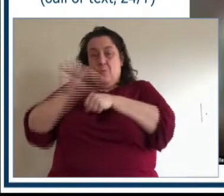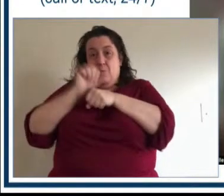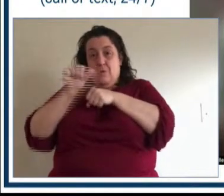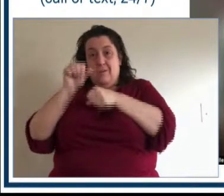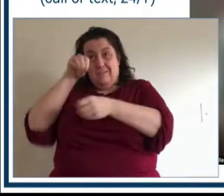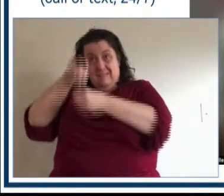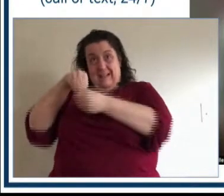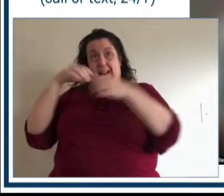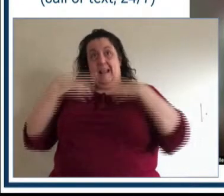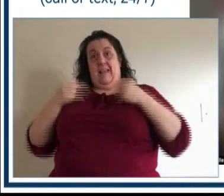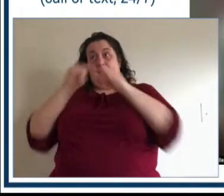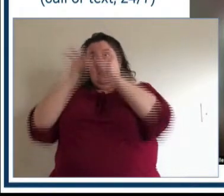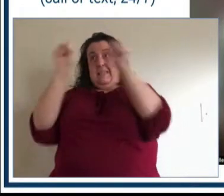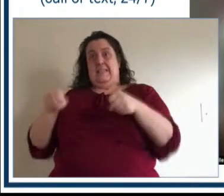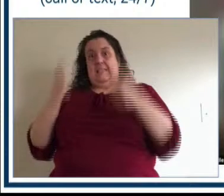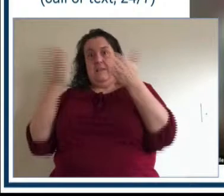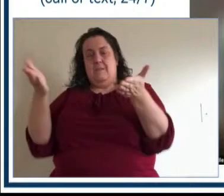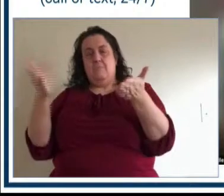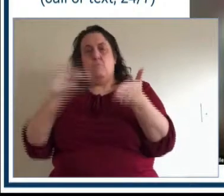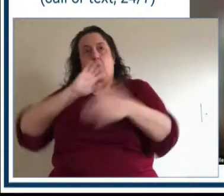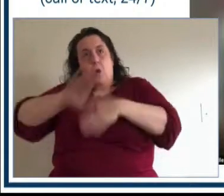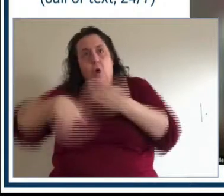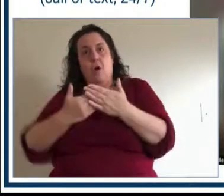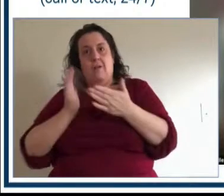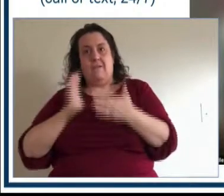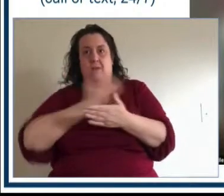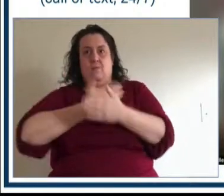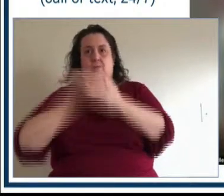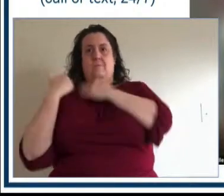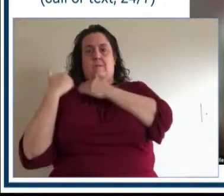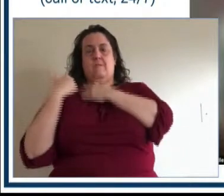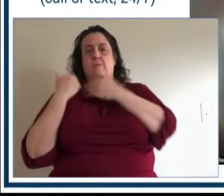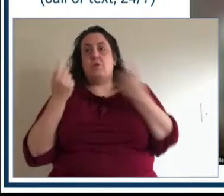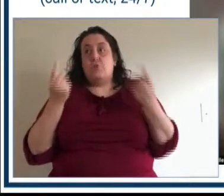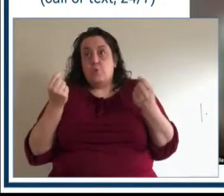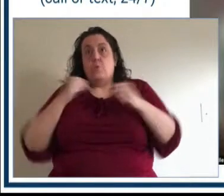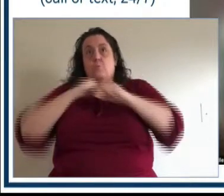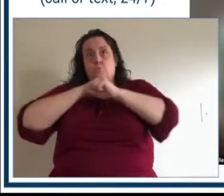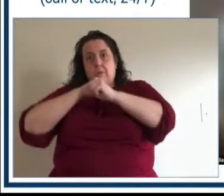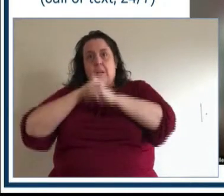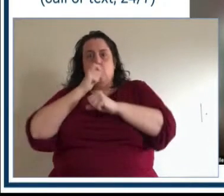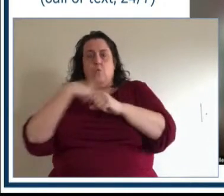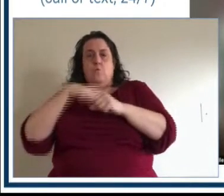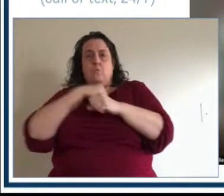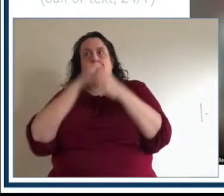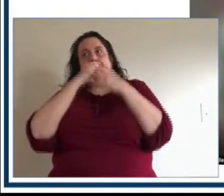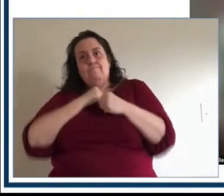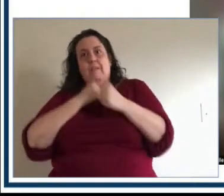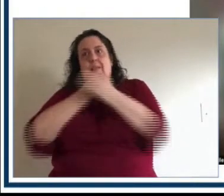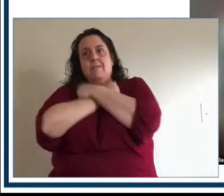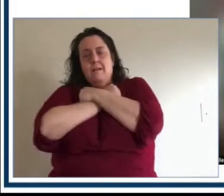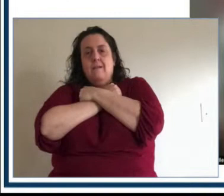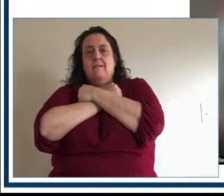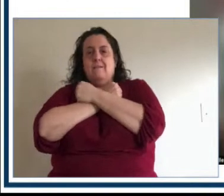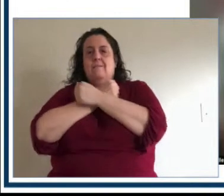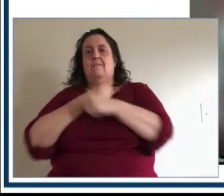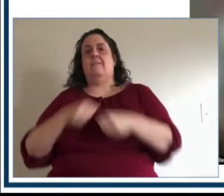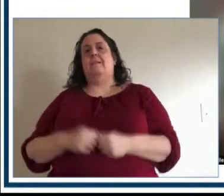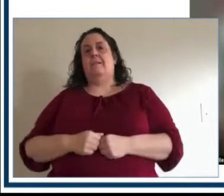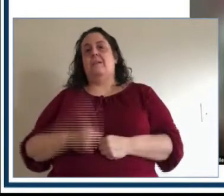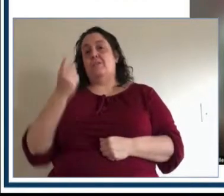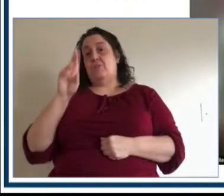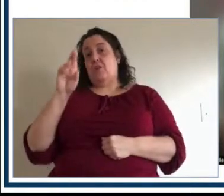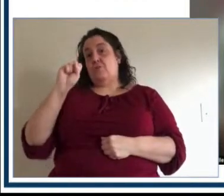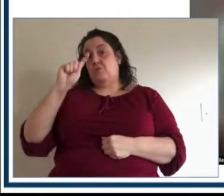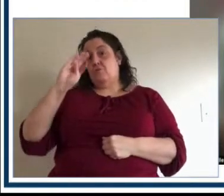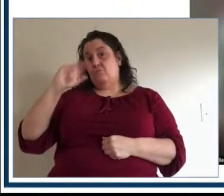all of our responsibility. So let's protect it and our loved ones and do what we can to stop the spread now. Dr. Strang will